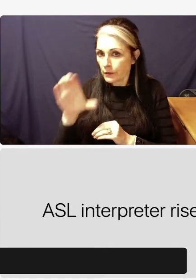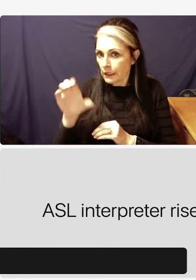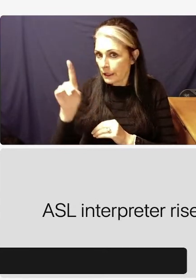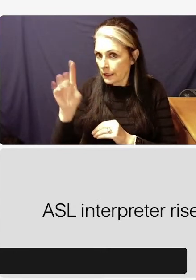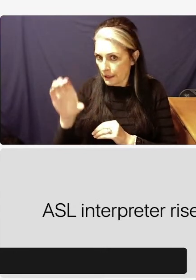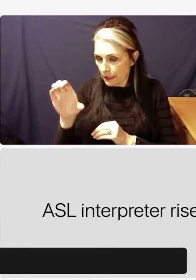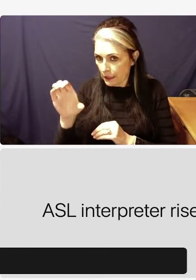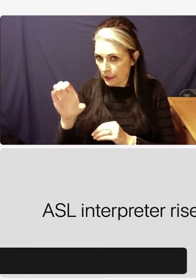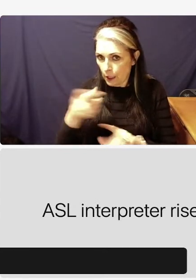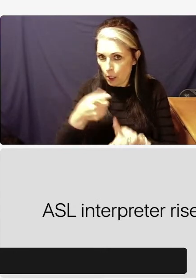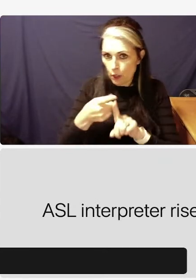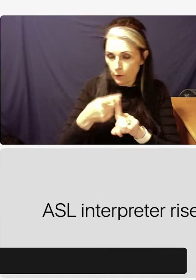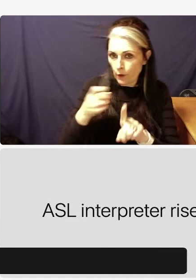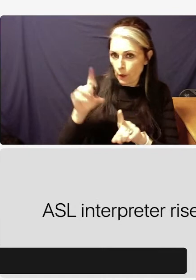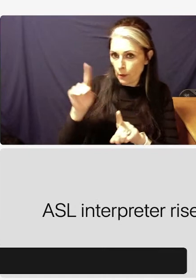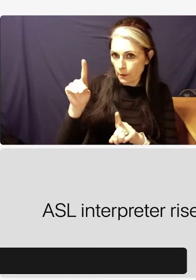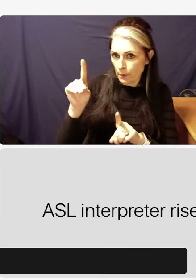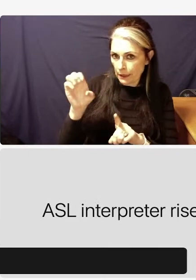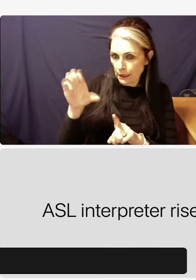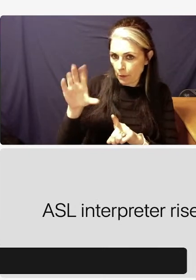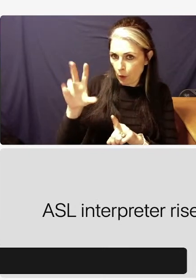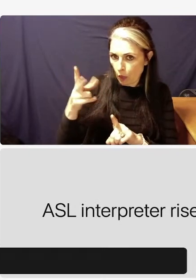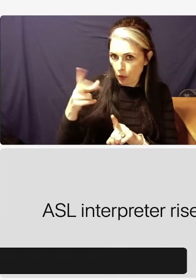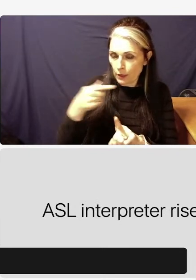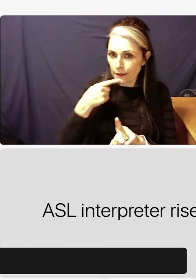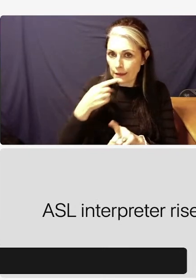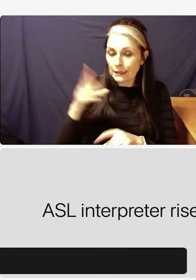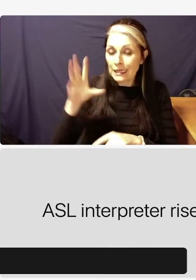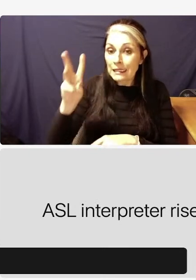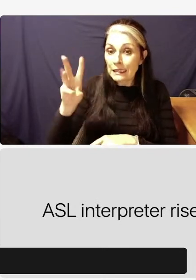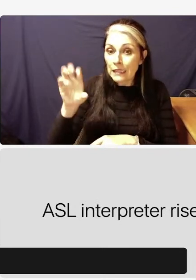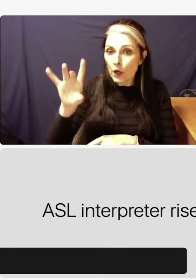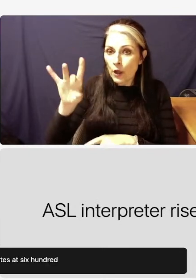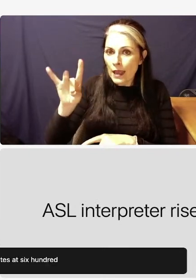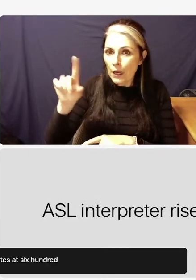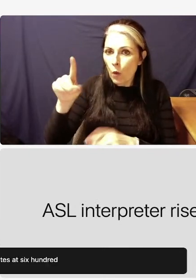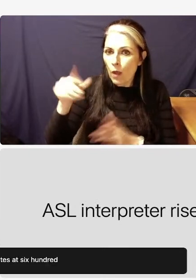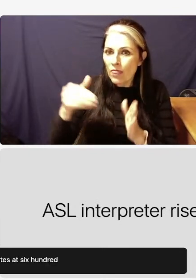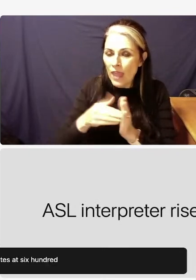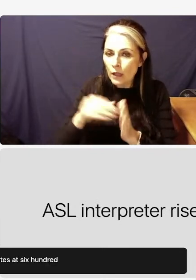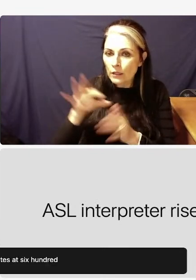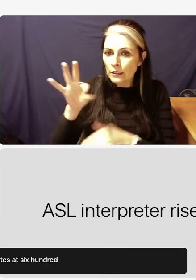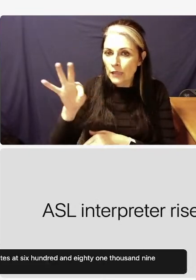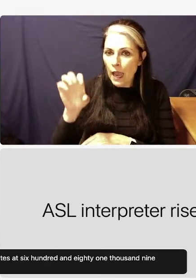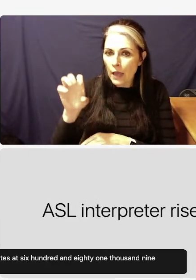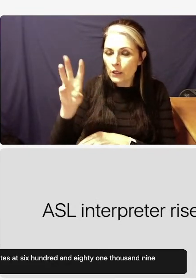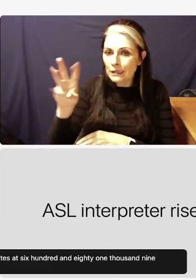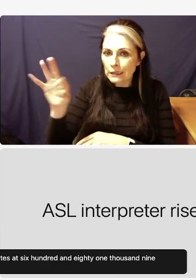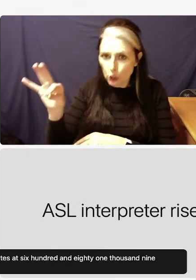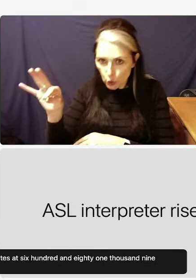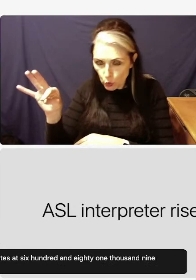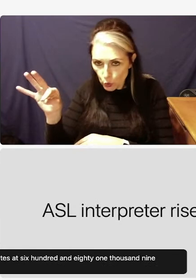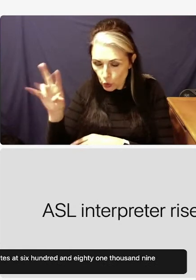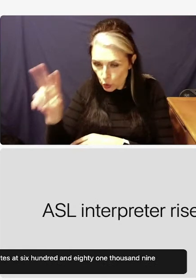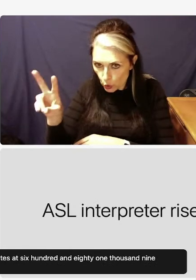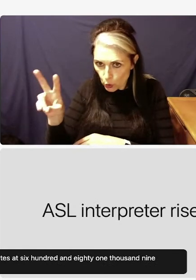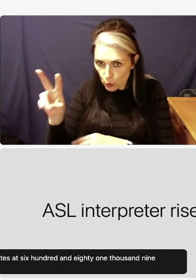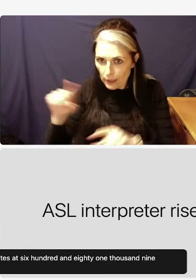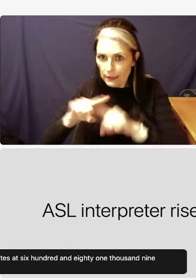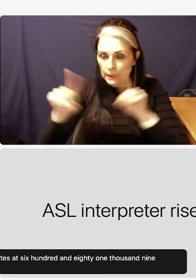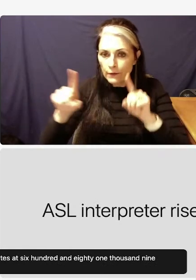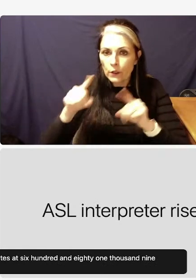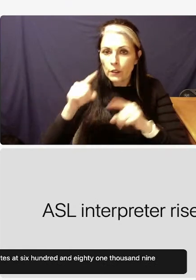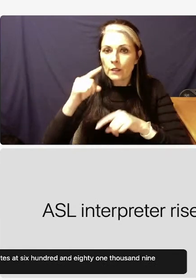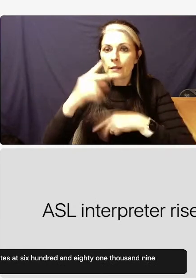december 3rd for all covid vaccines states that 681 962 different types of adverse